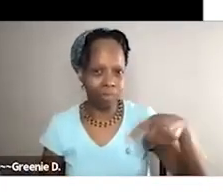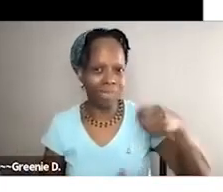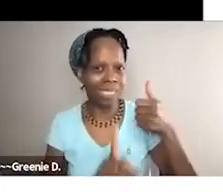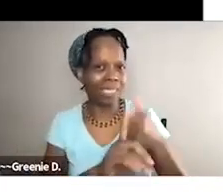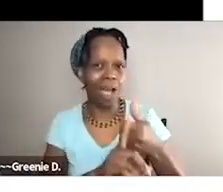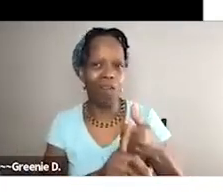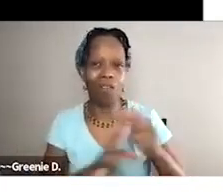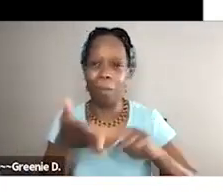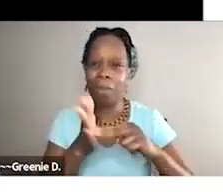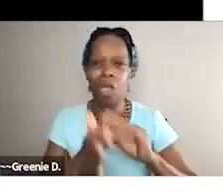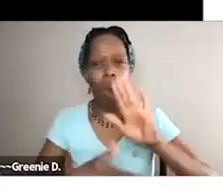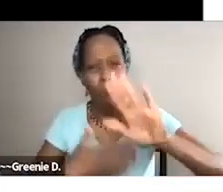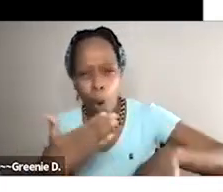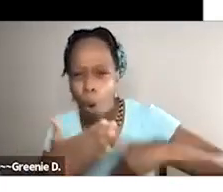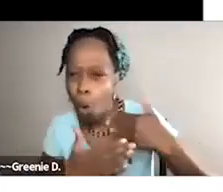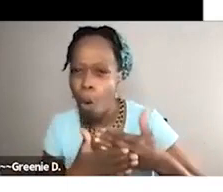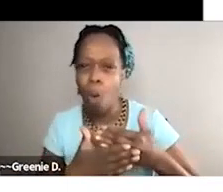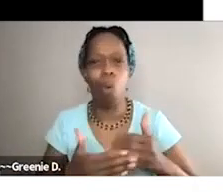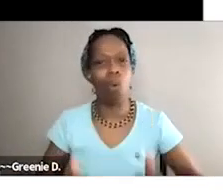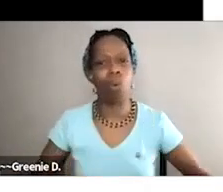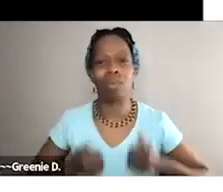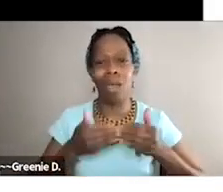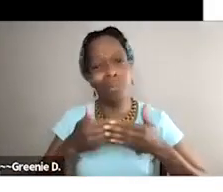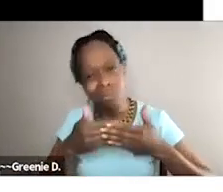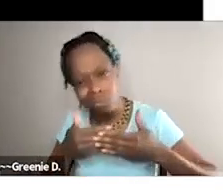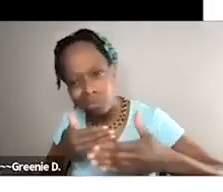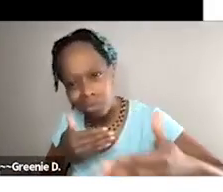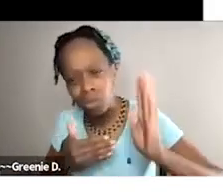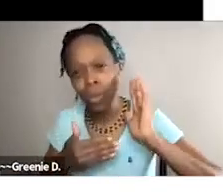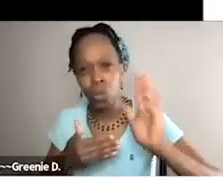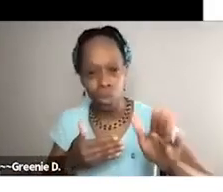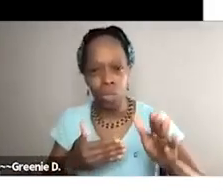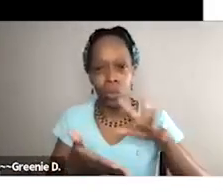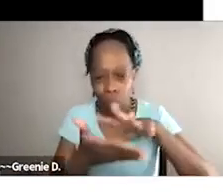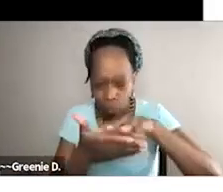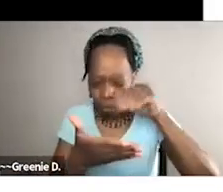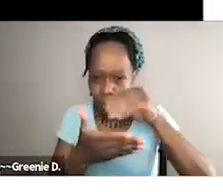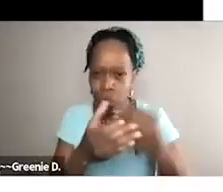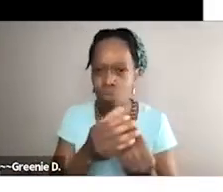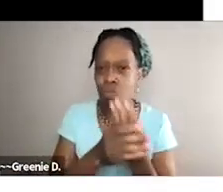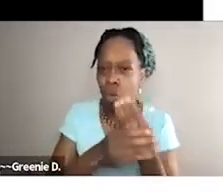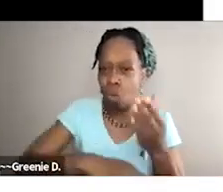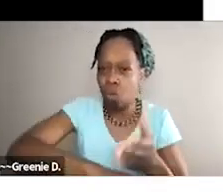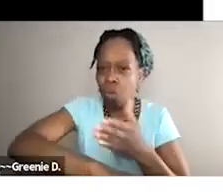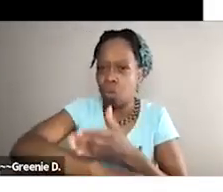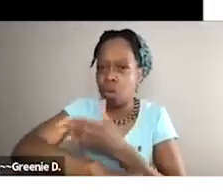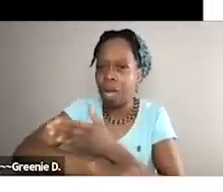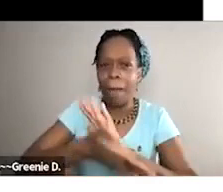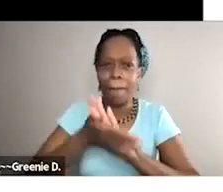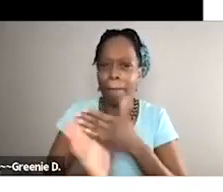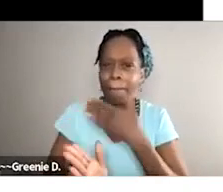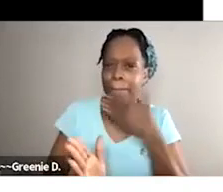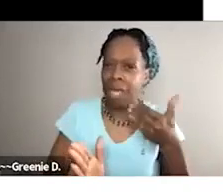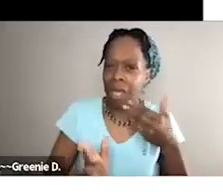opportunity to continue to be wonderful allies to obviously our students and the disability community. But it doesn't come